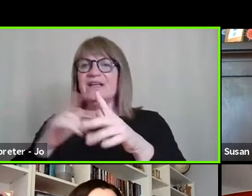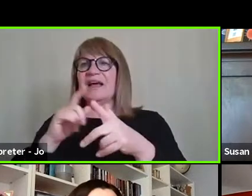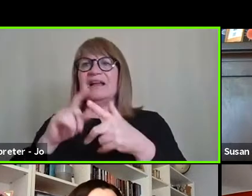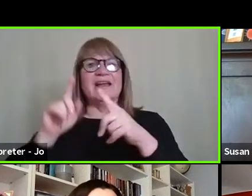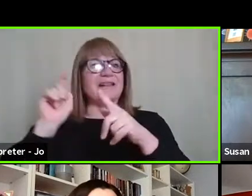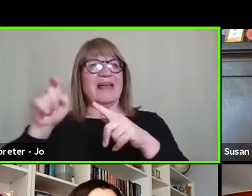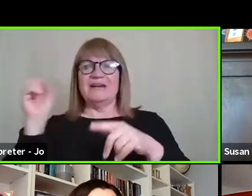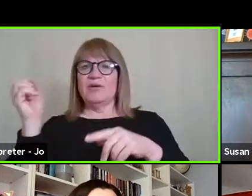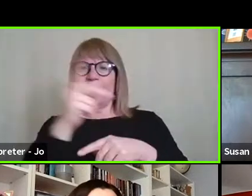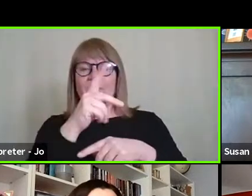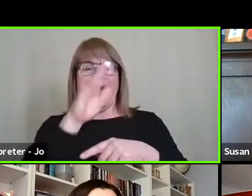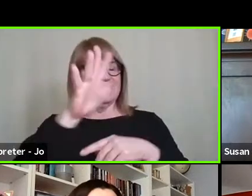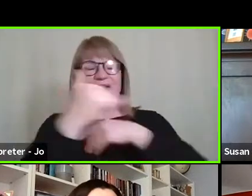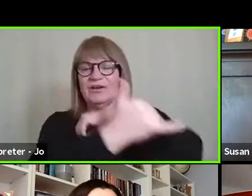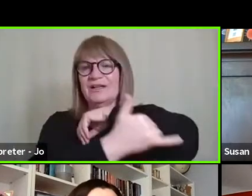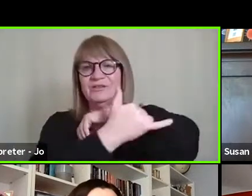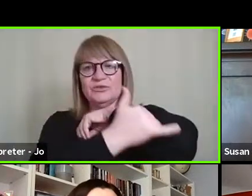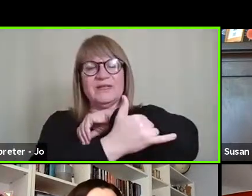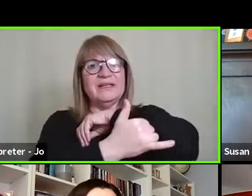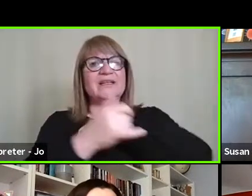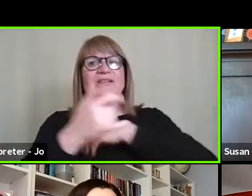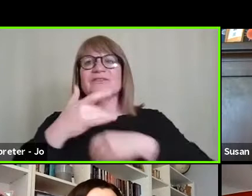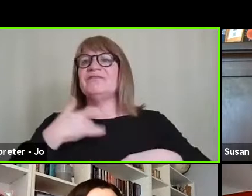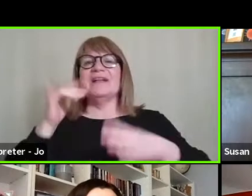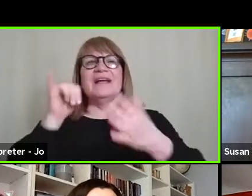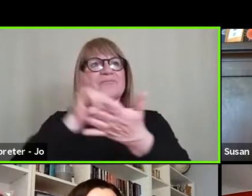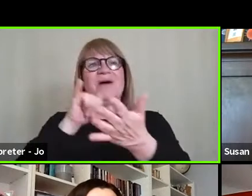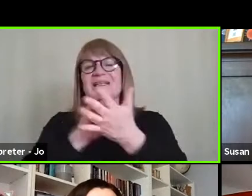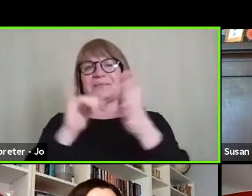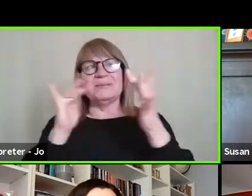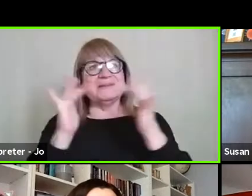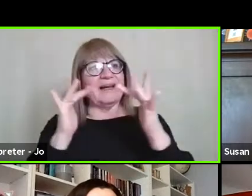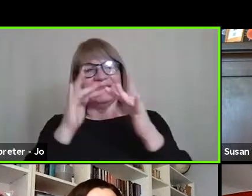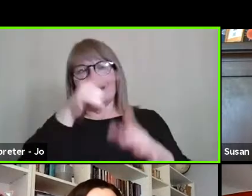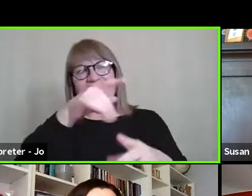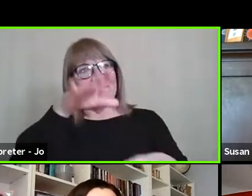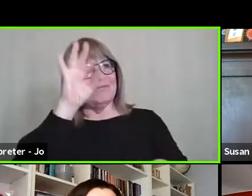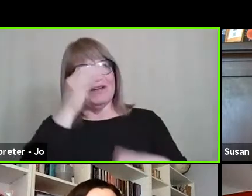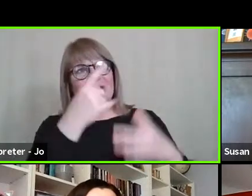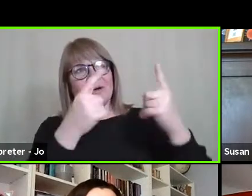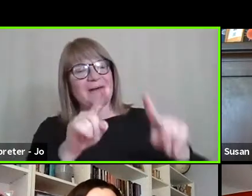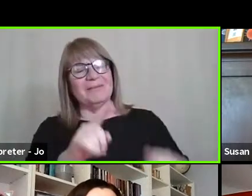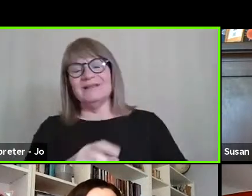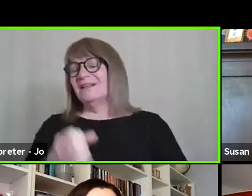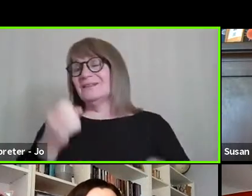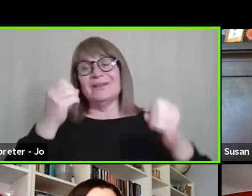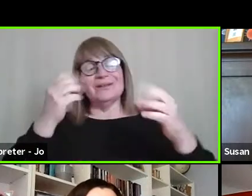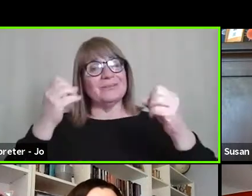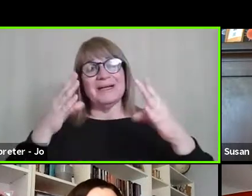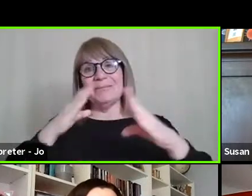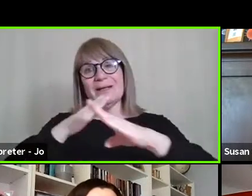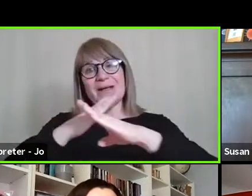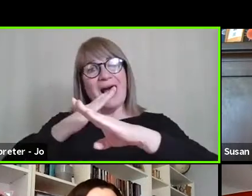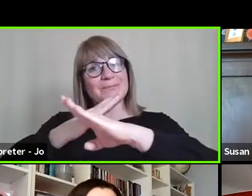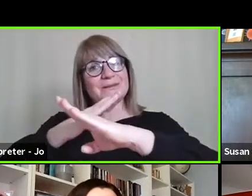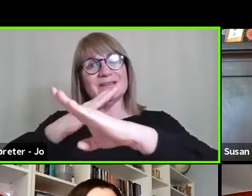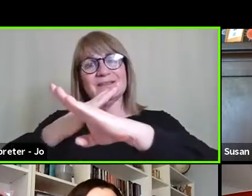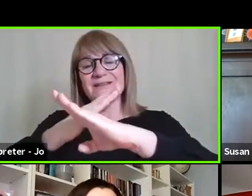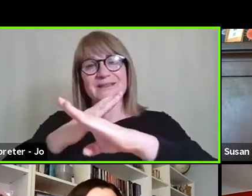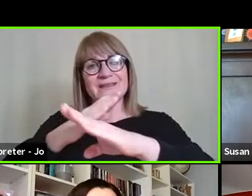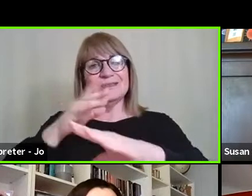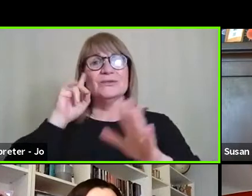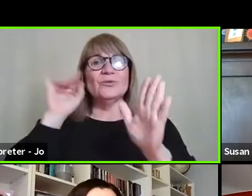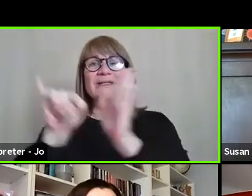notify um but yeah so many obstacles many obstacles to finding and identifying the folks